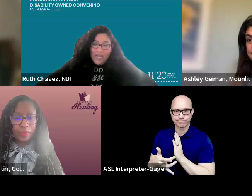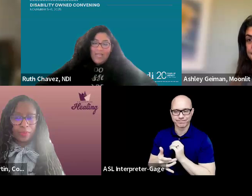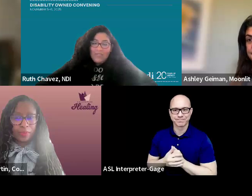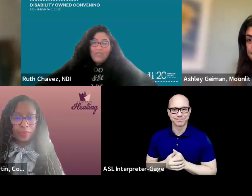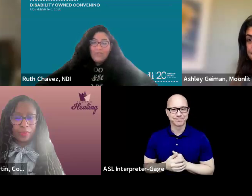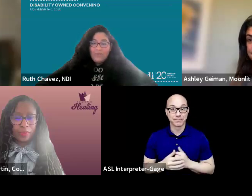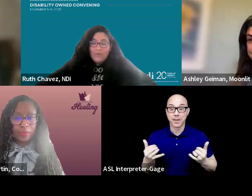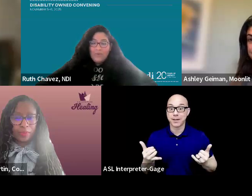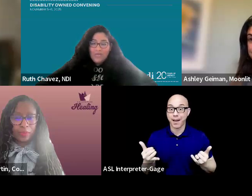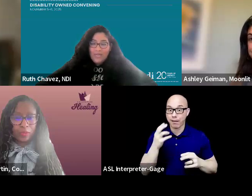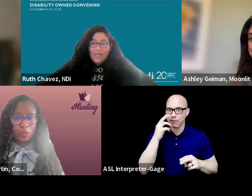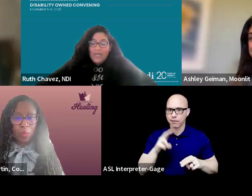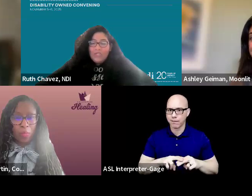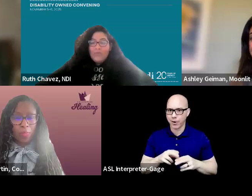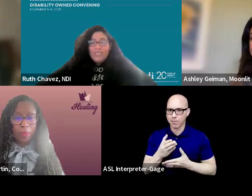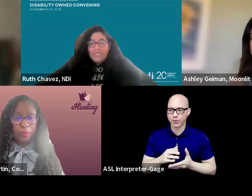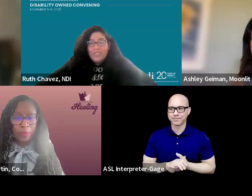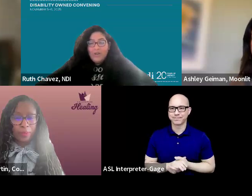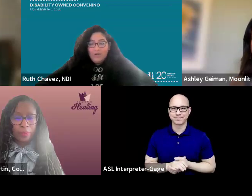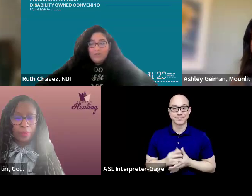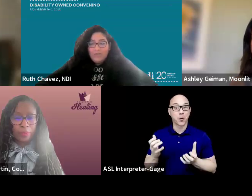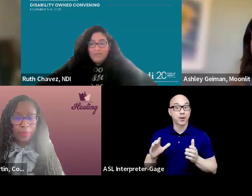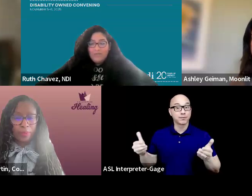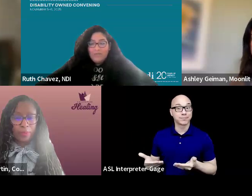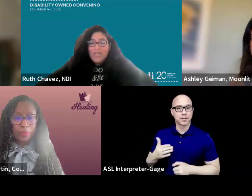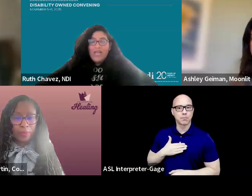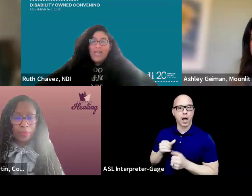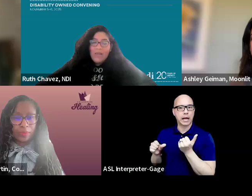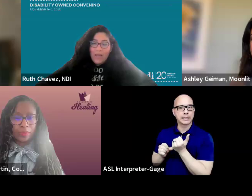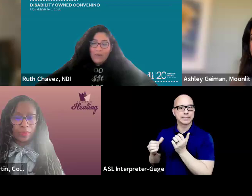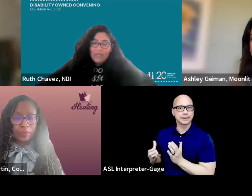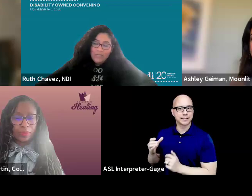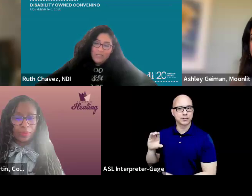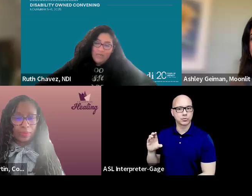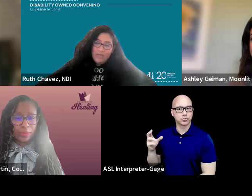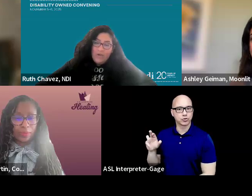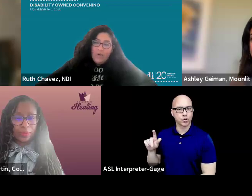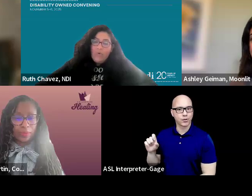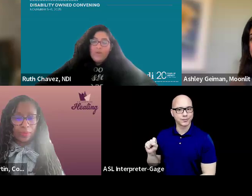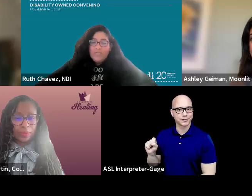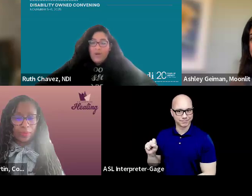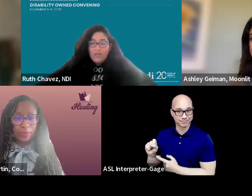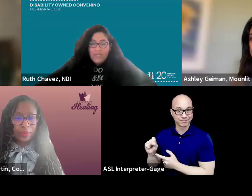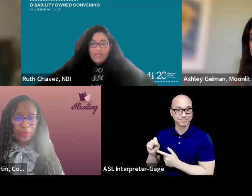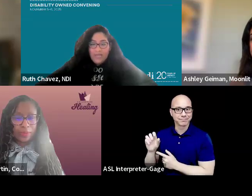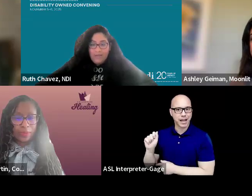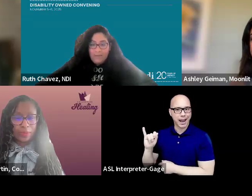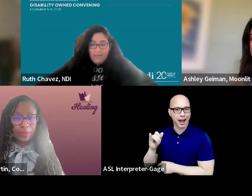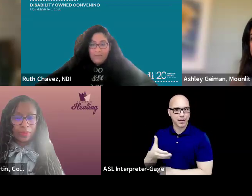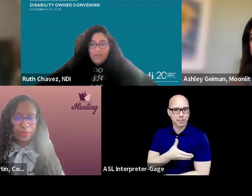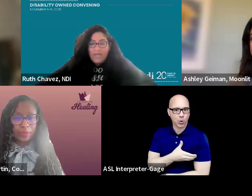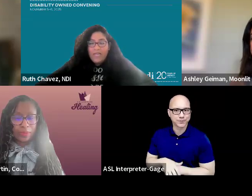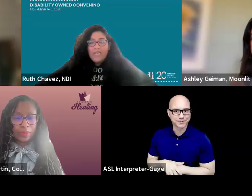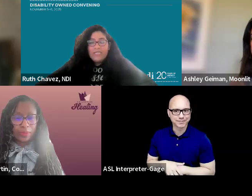part. I'd like to introduce you quickly to my assistant, Charles, an AI-powered assistant who brings all of this to